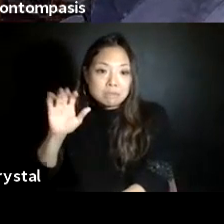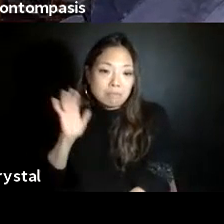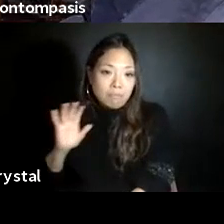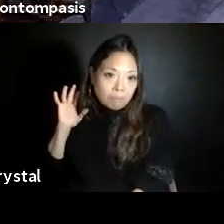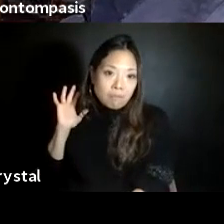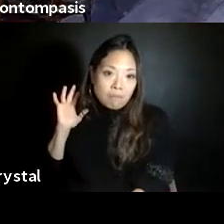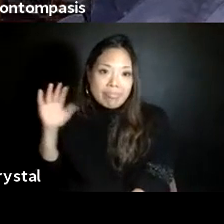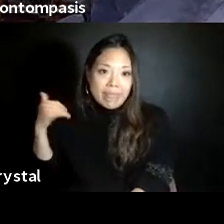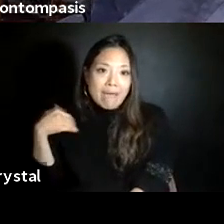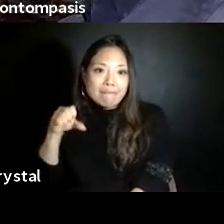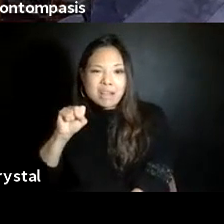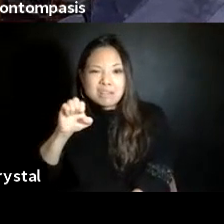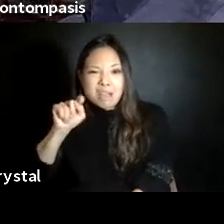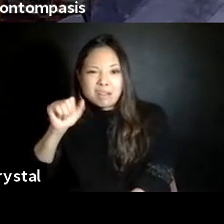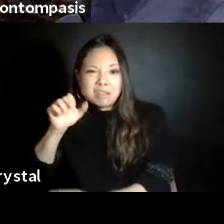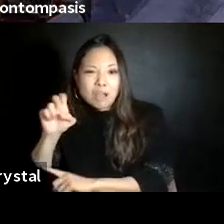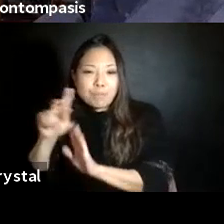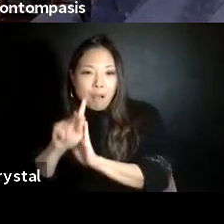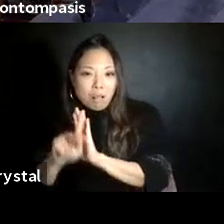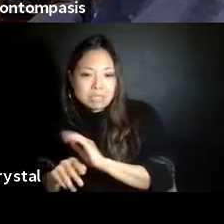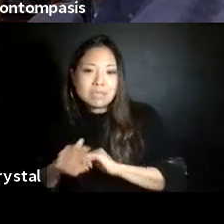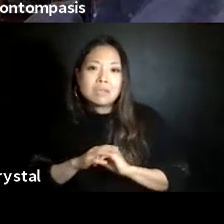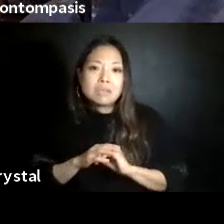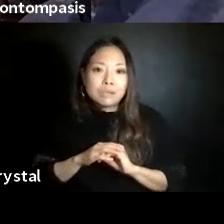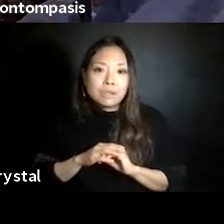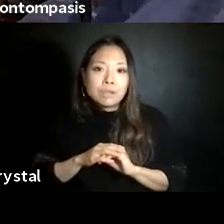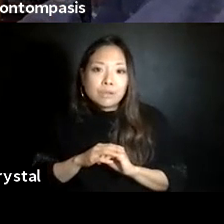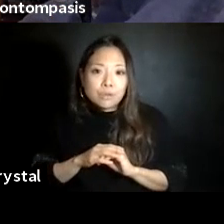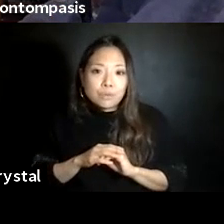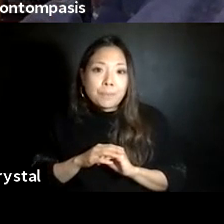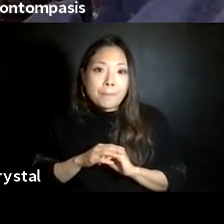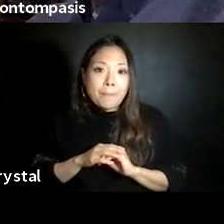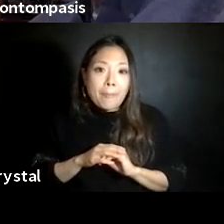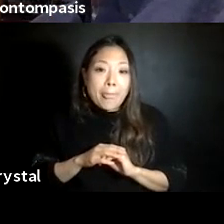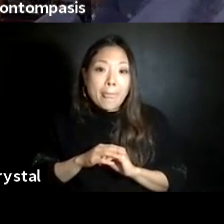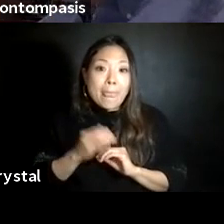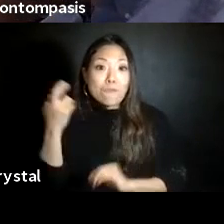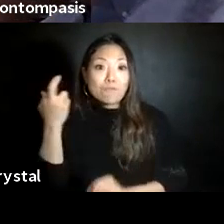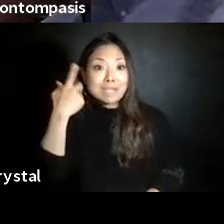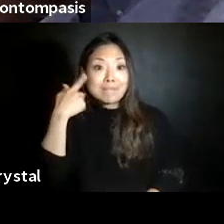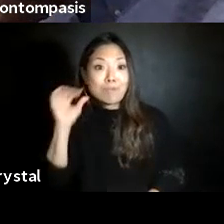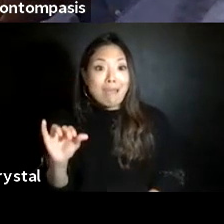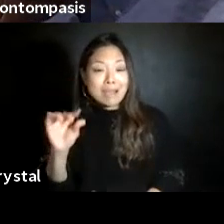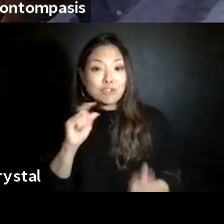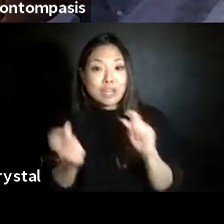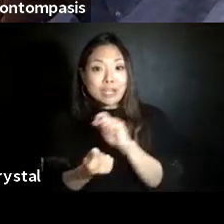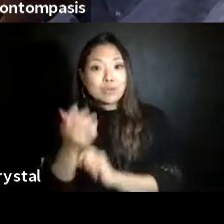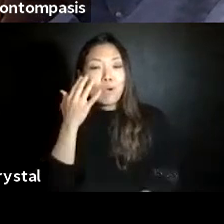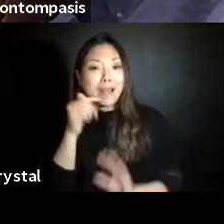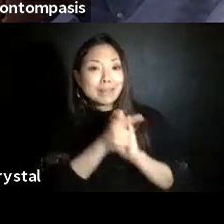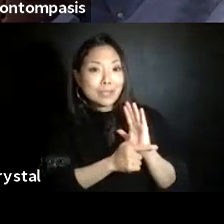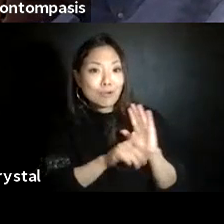reason for that for that change was due to a legal